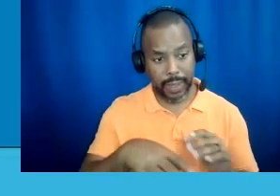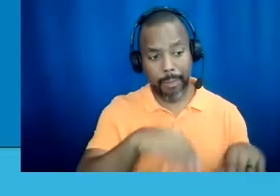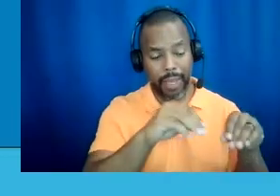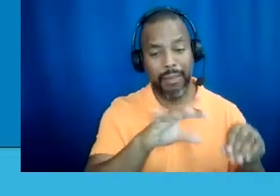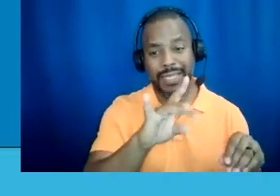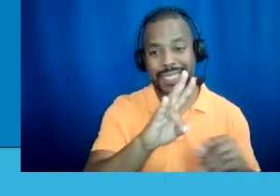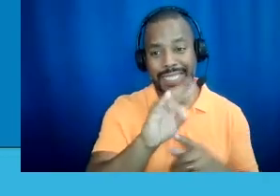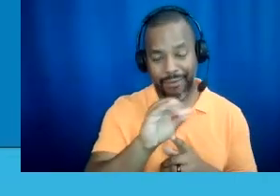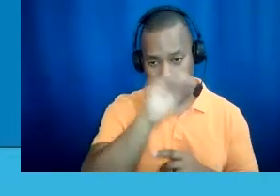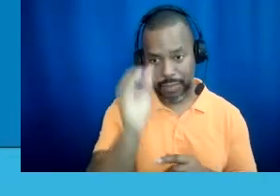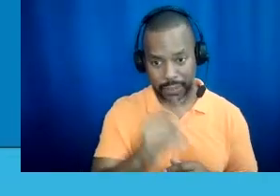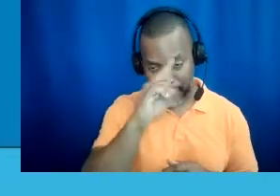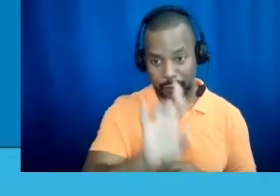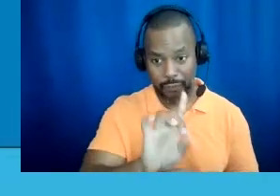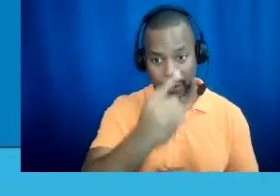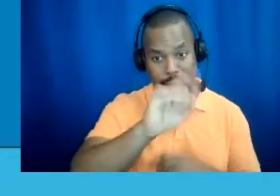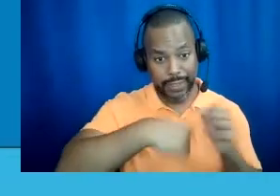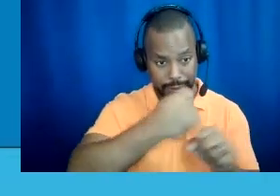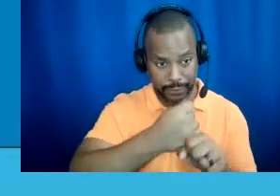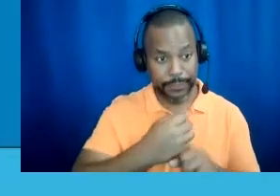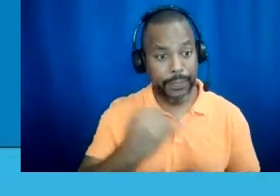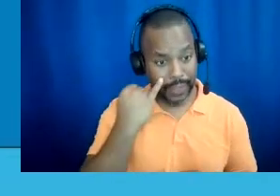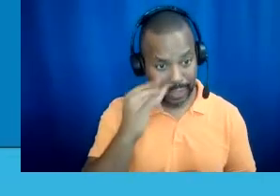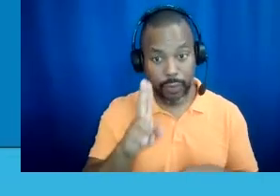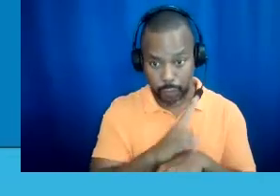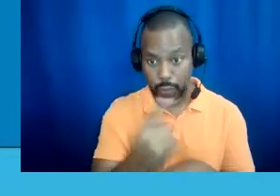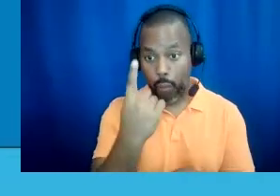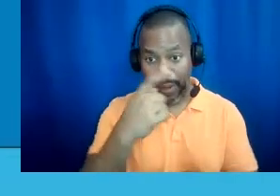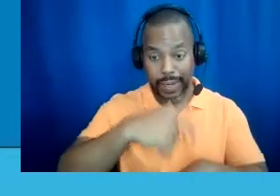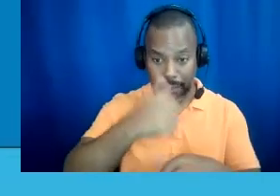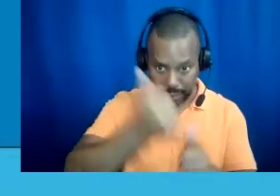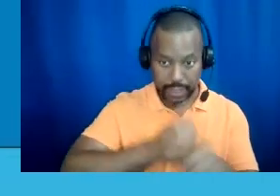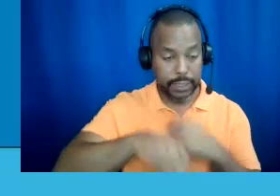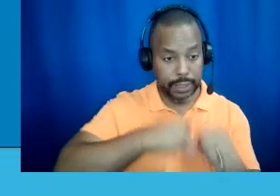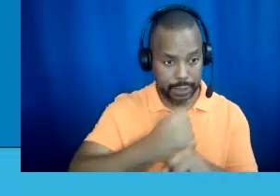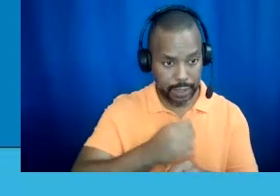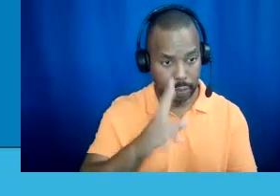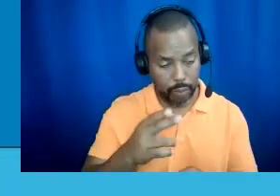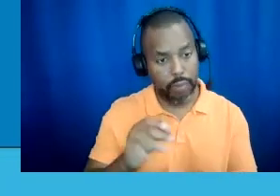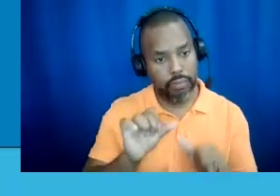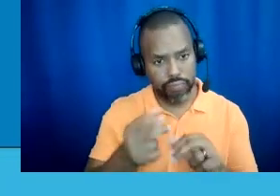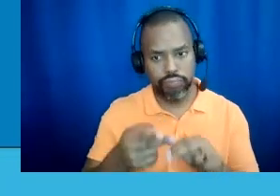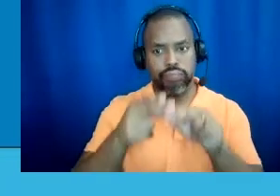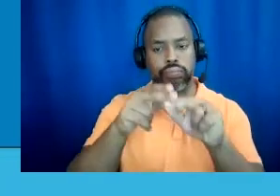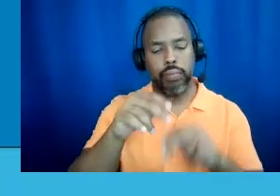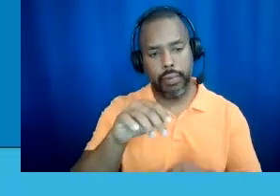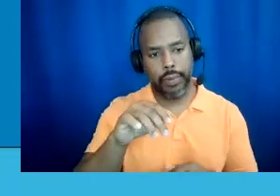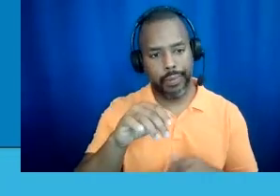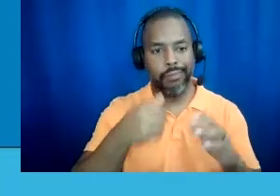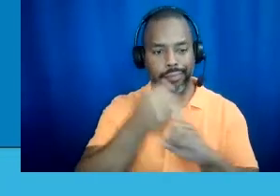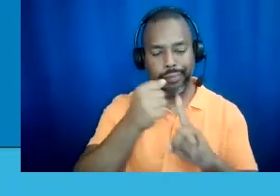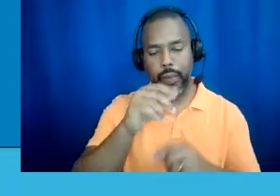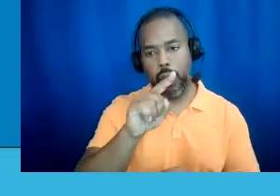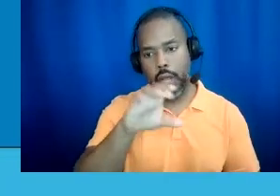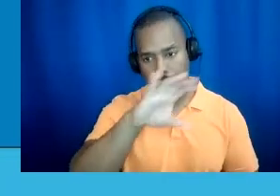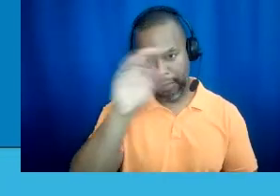costs in your first year. Assuming you use it once per year, it's going to continue going up 10% per year until it reaches 100%